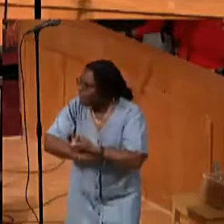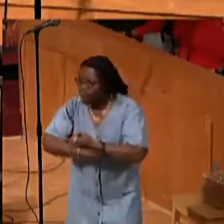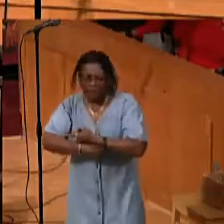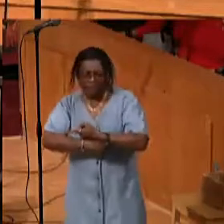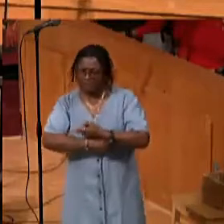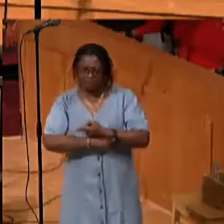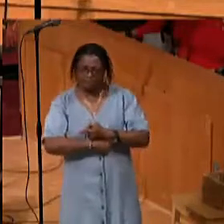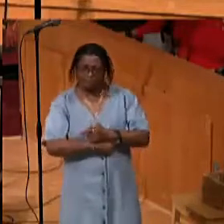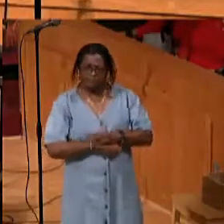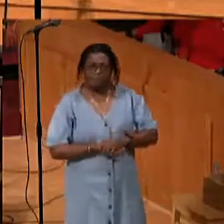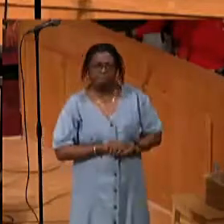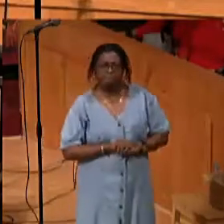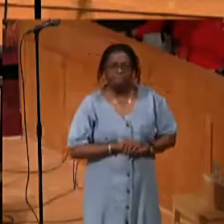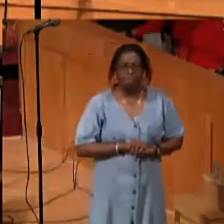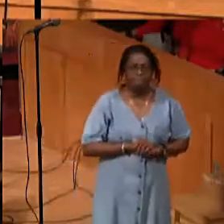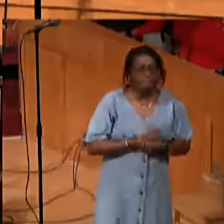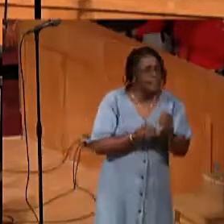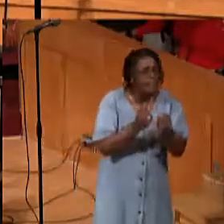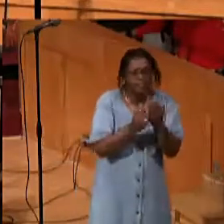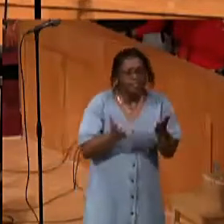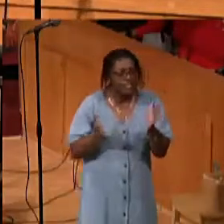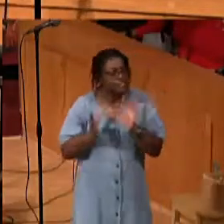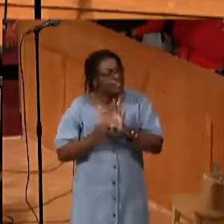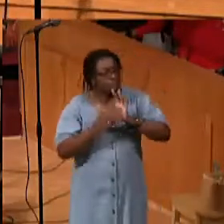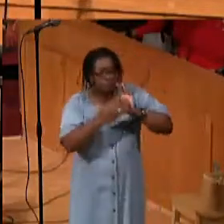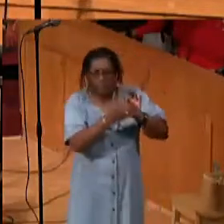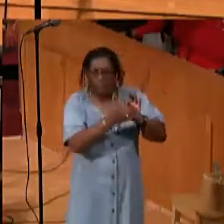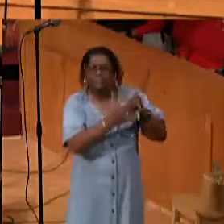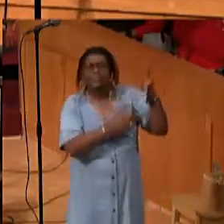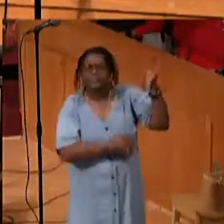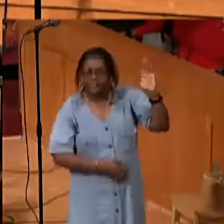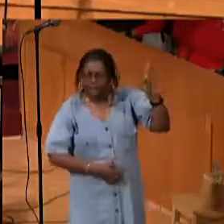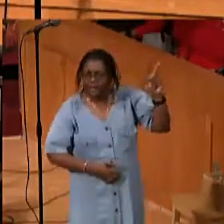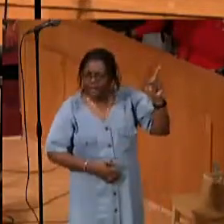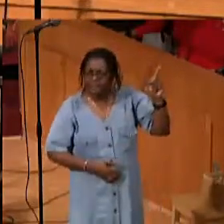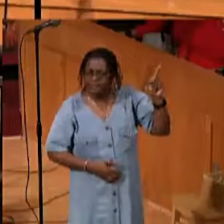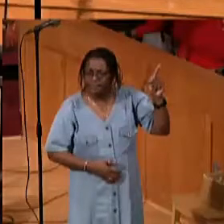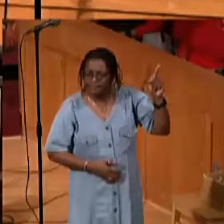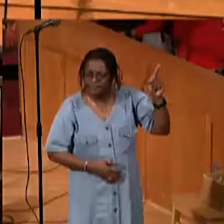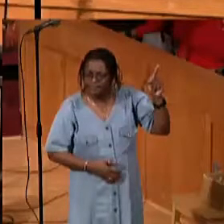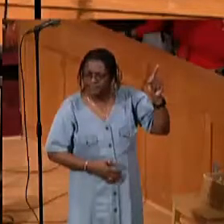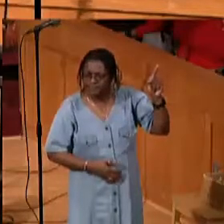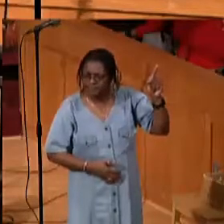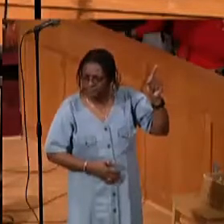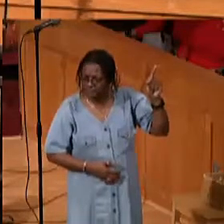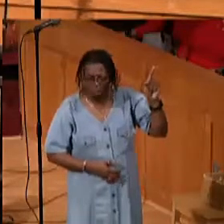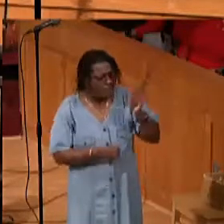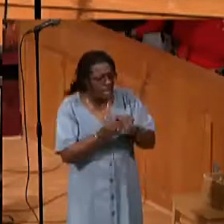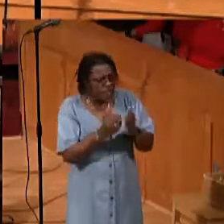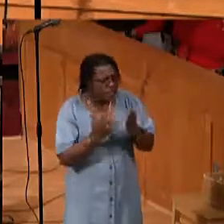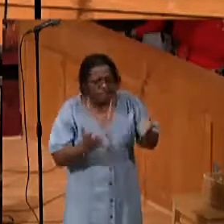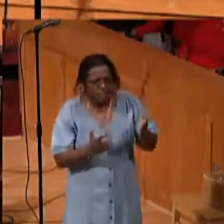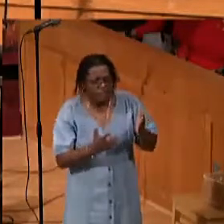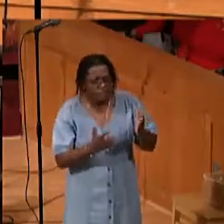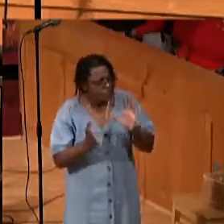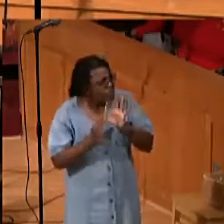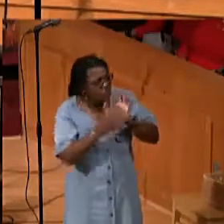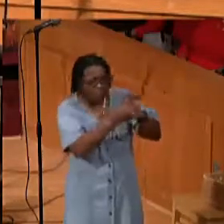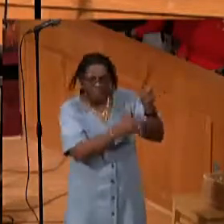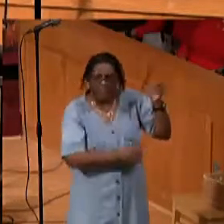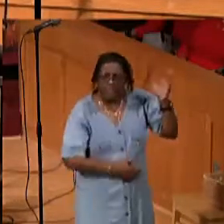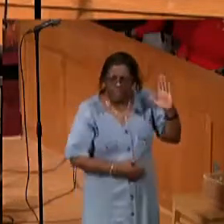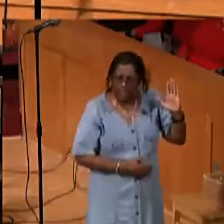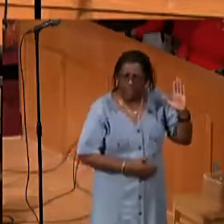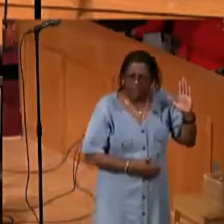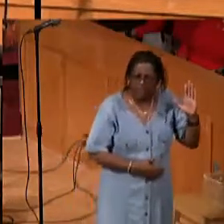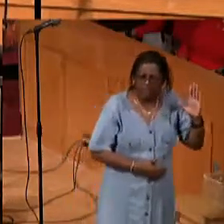to come out of your mouth related to what God has done in your life. Are y'all with me here? I'm